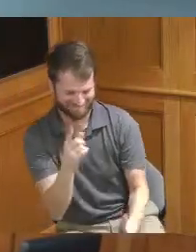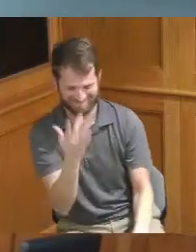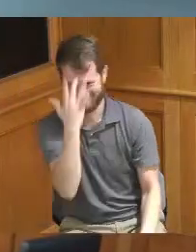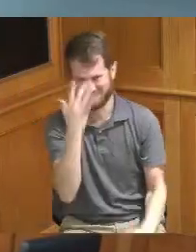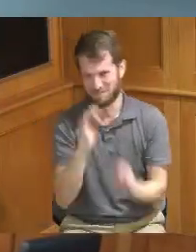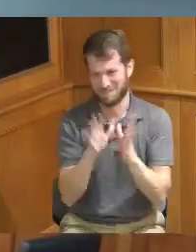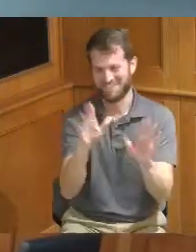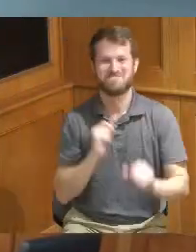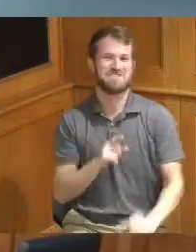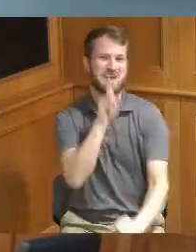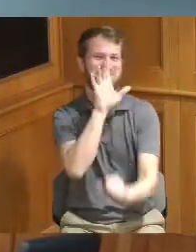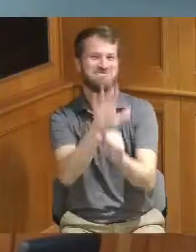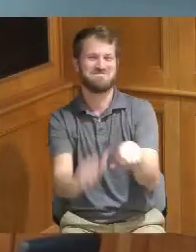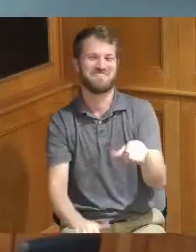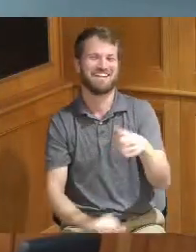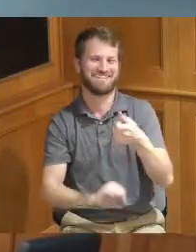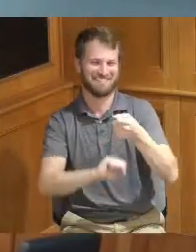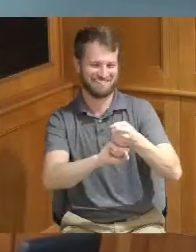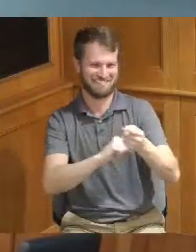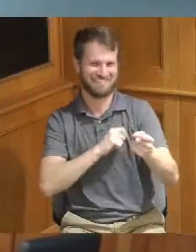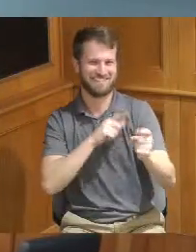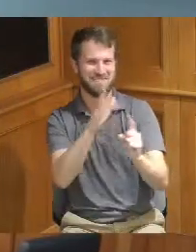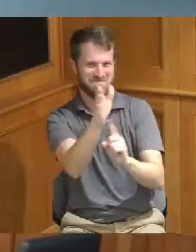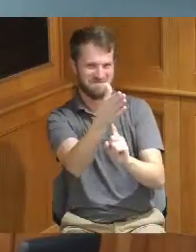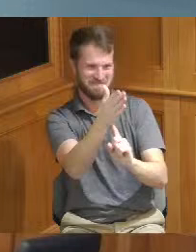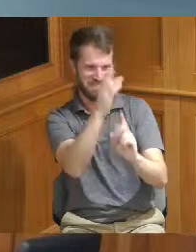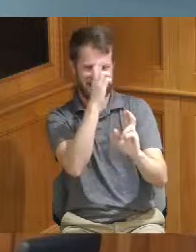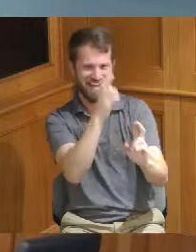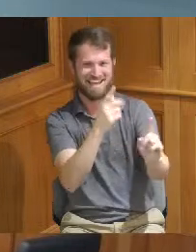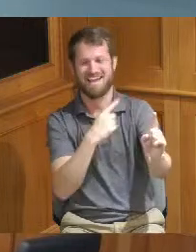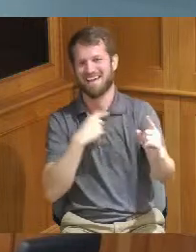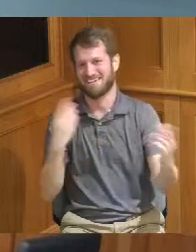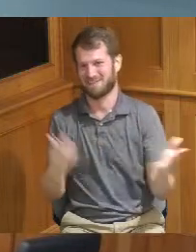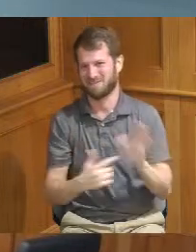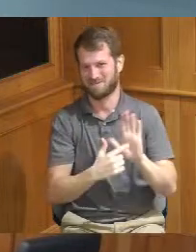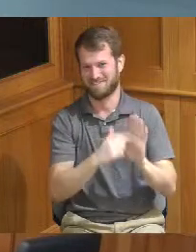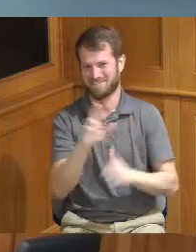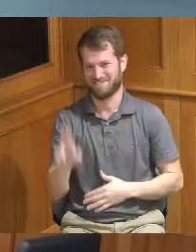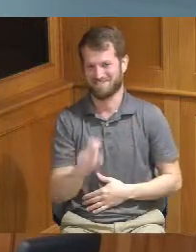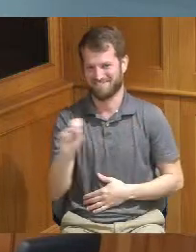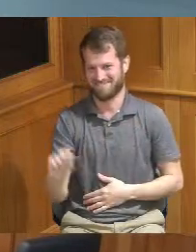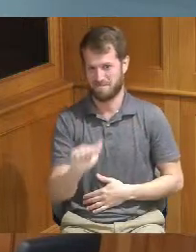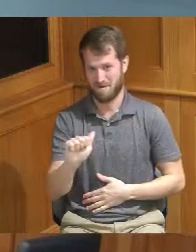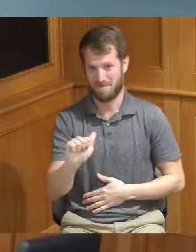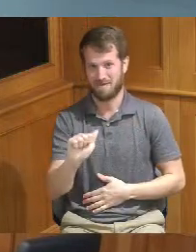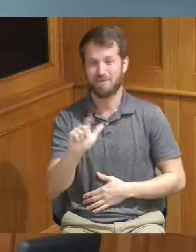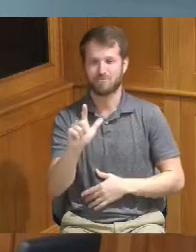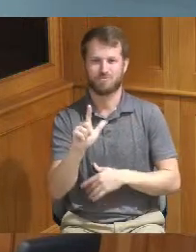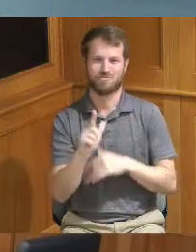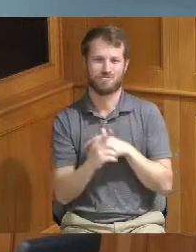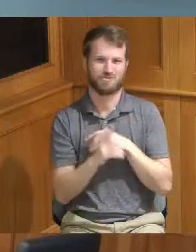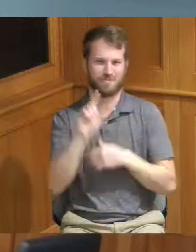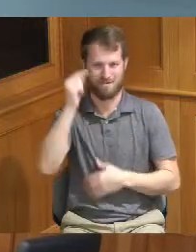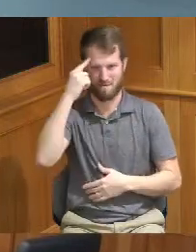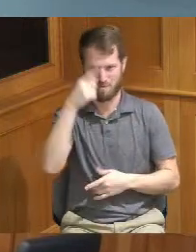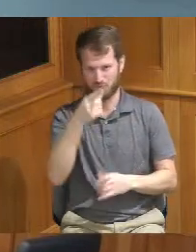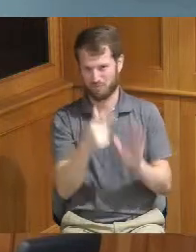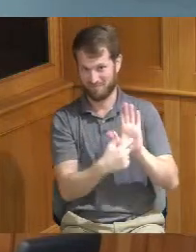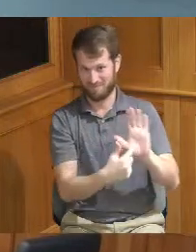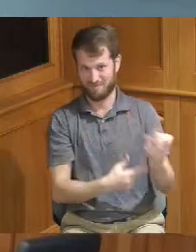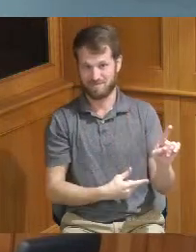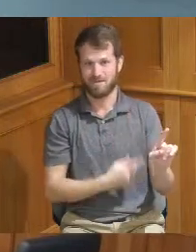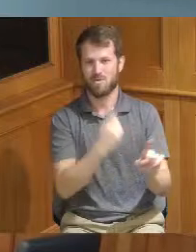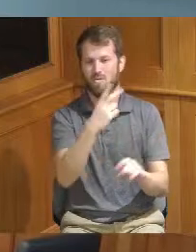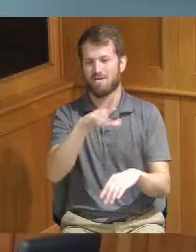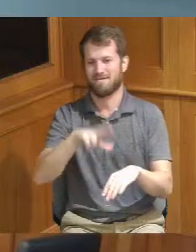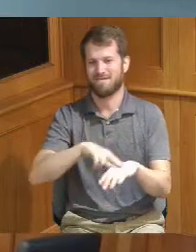I pledge allegiance to the flag of the United States of America and to the republic for which it stands,